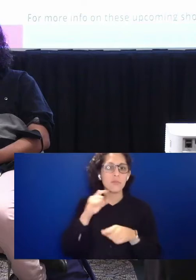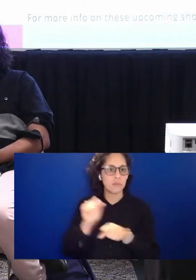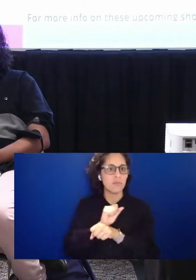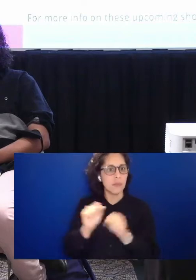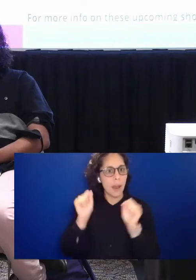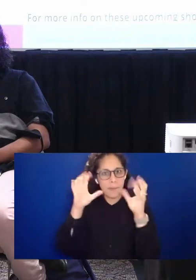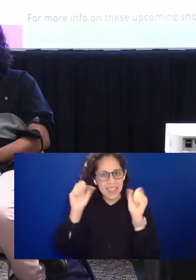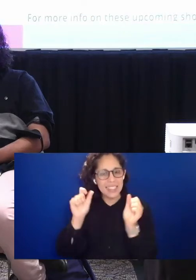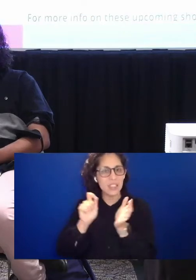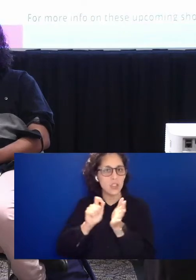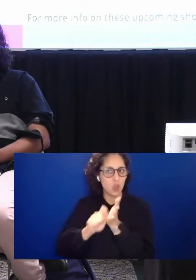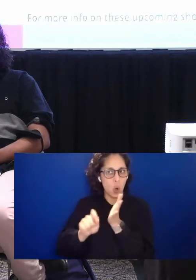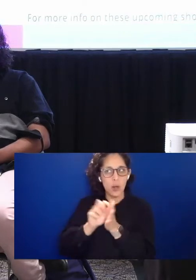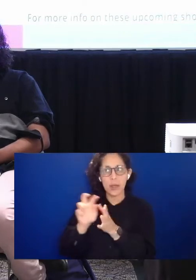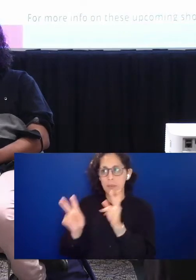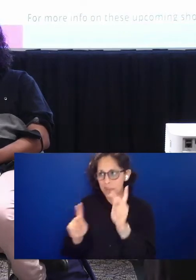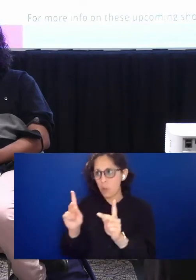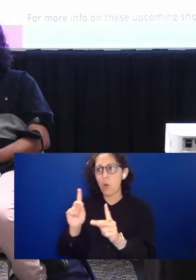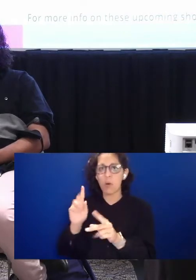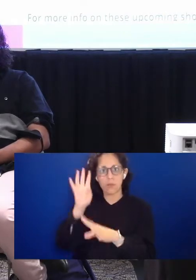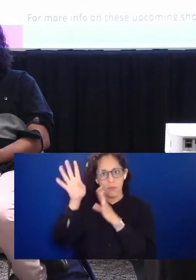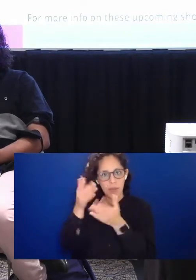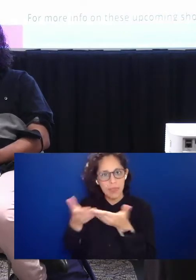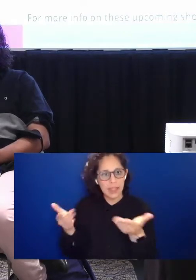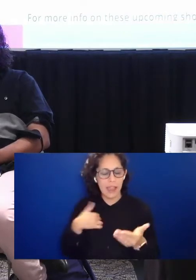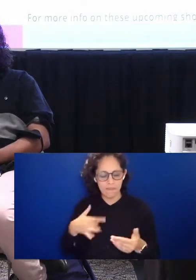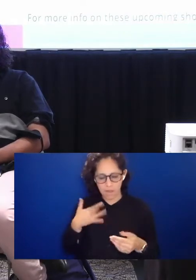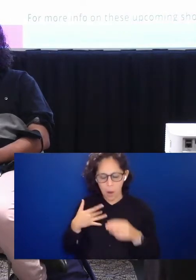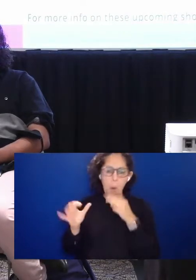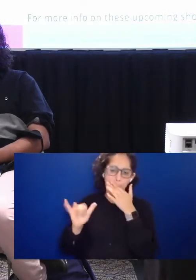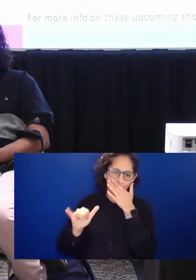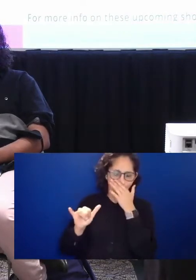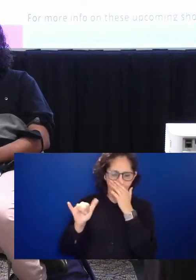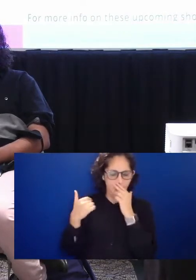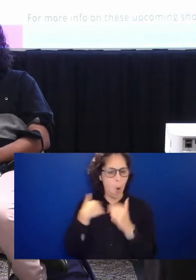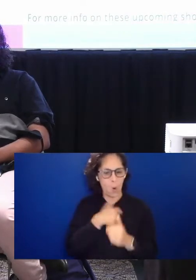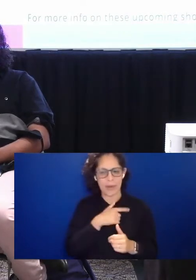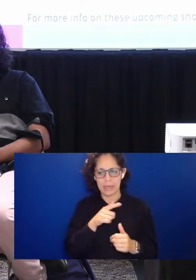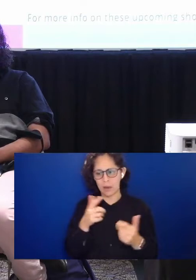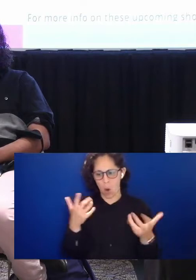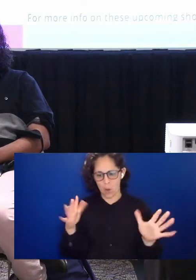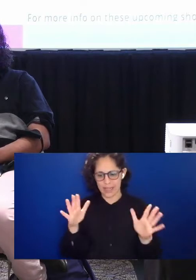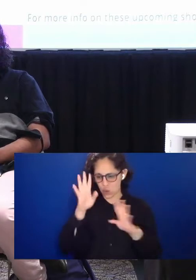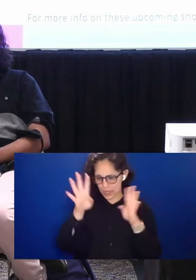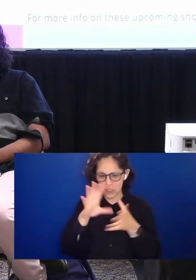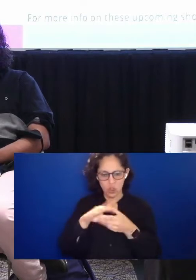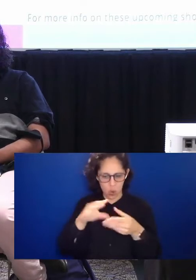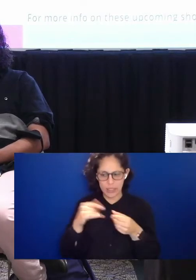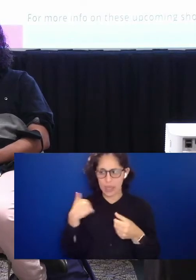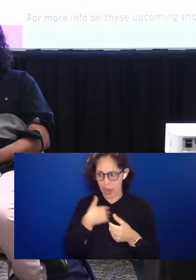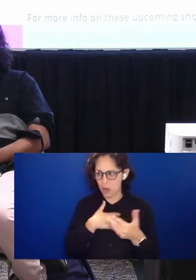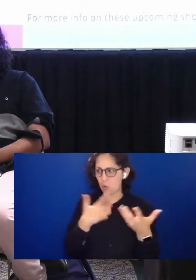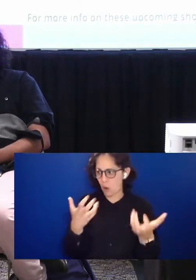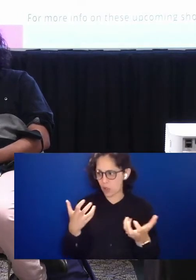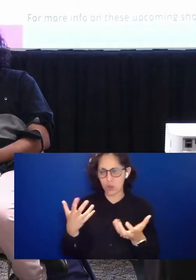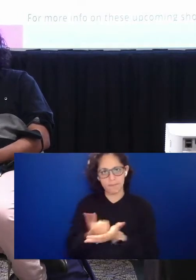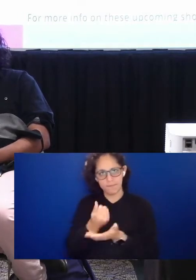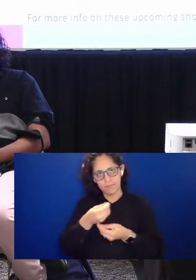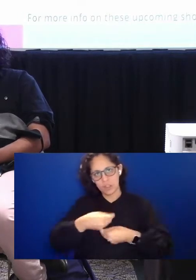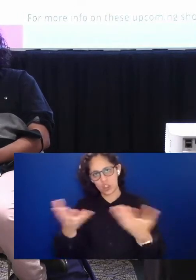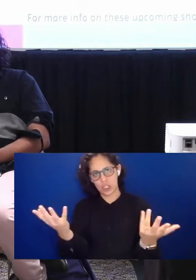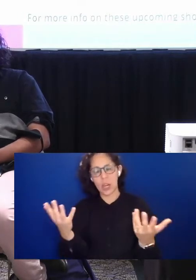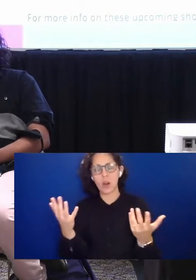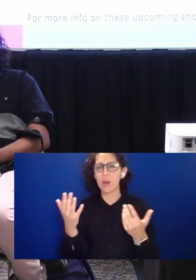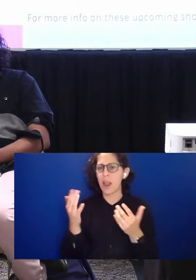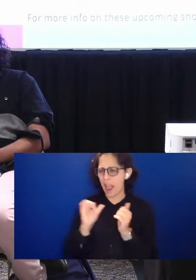playwrights working on things. But I felt like, oh, okay, where are these sorts of stories that I want to be telling? And the way that I knew how to do it